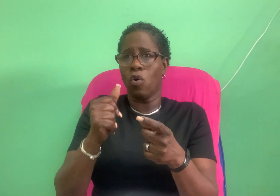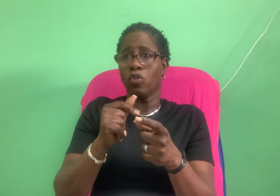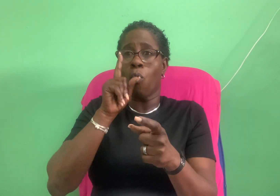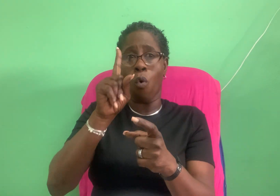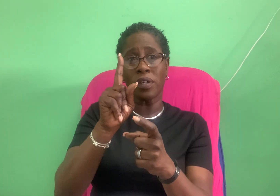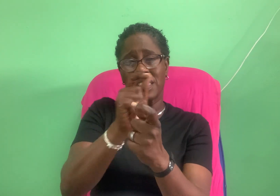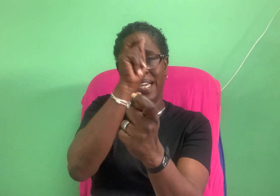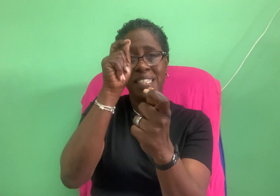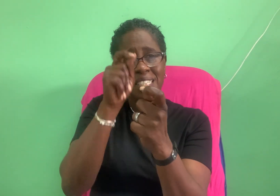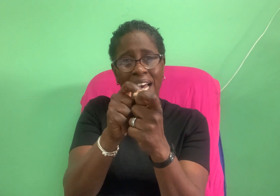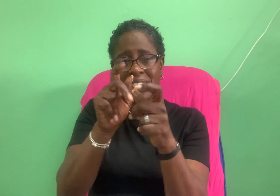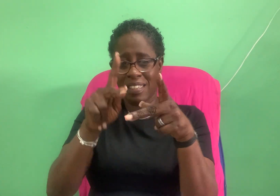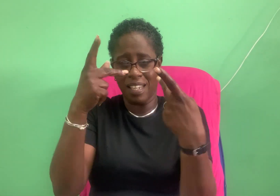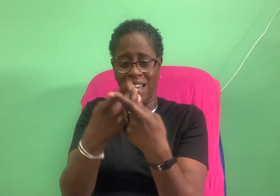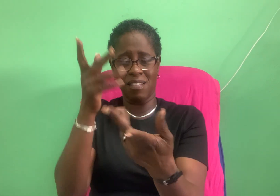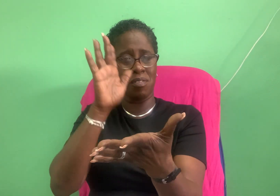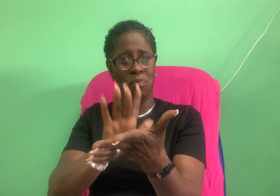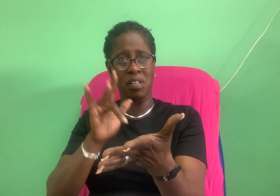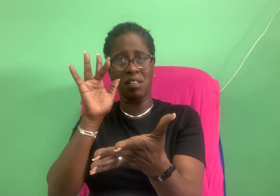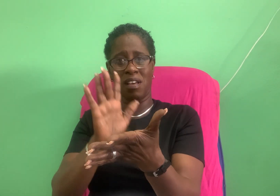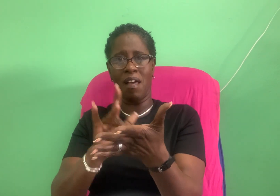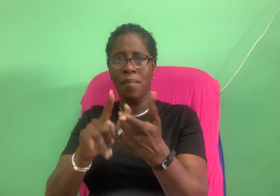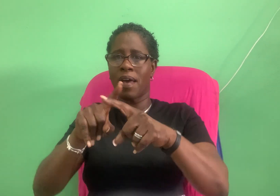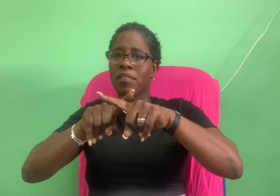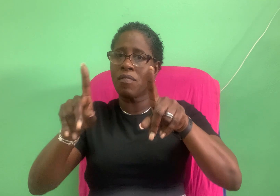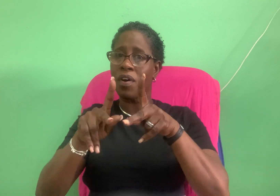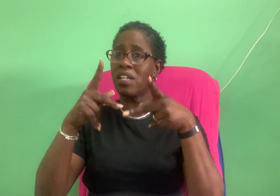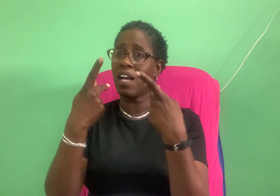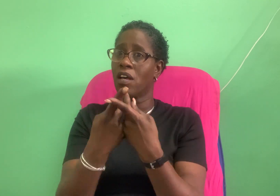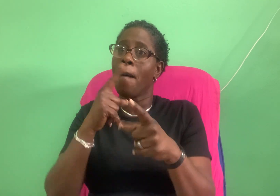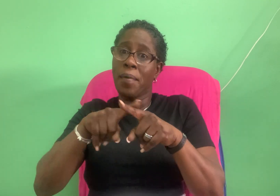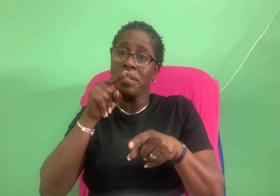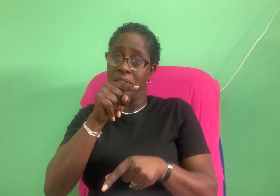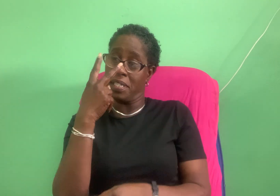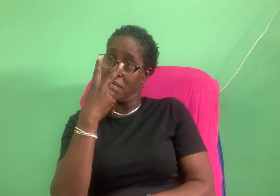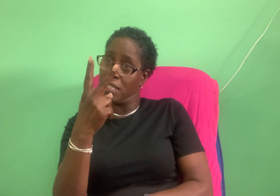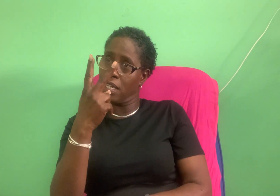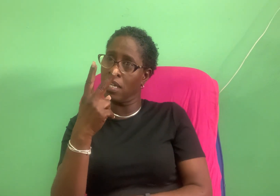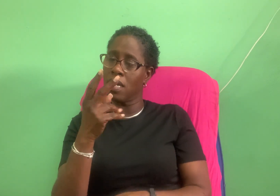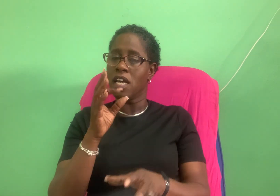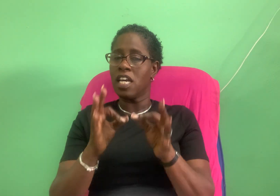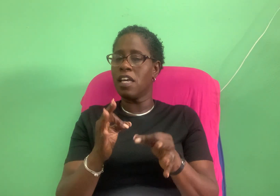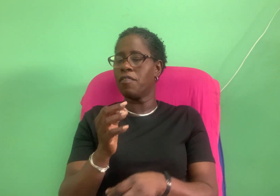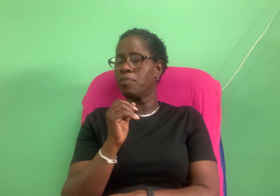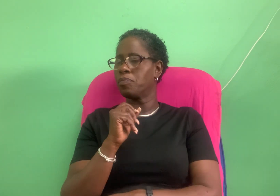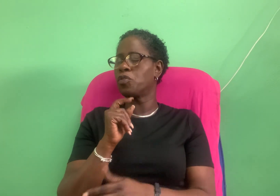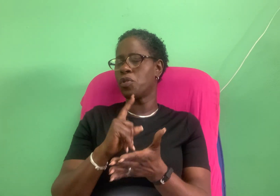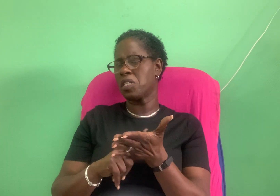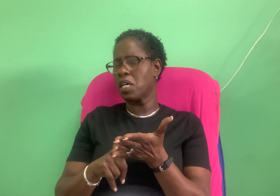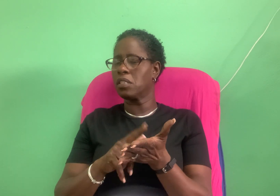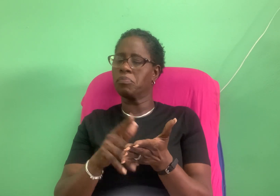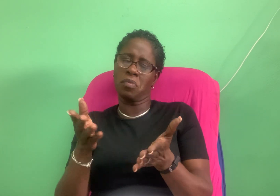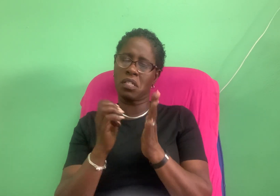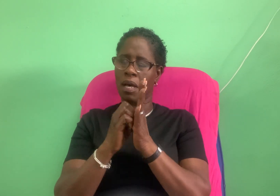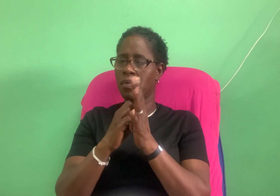exploitation that I've seen more from our experience like than another. But what we have seen is that if you are talking about a